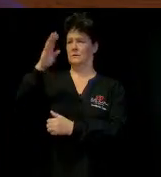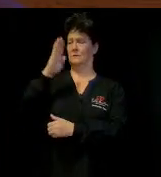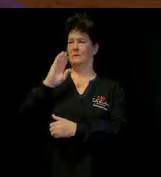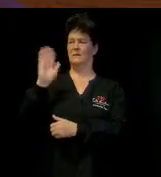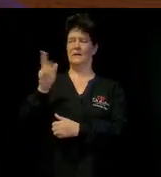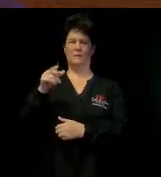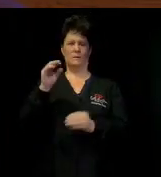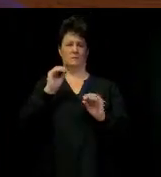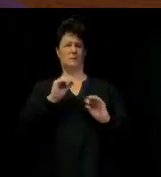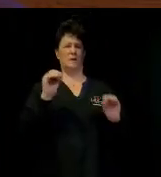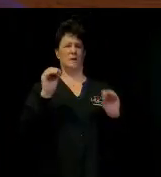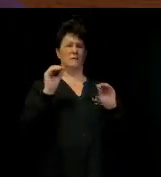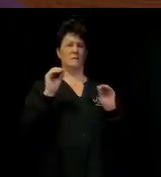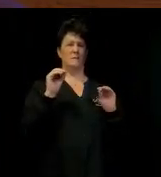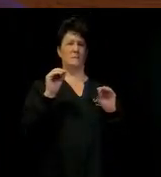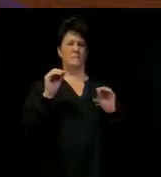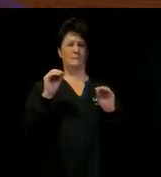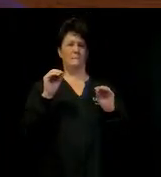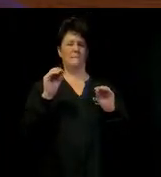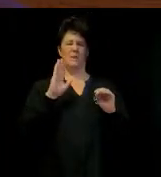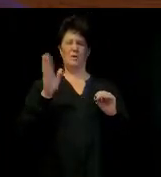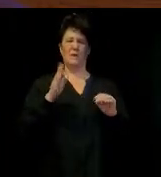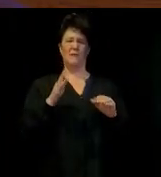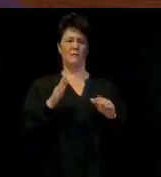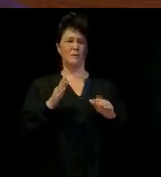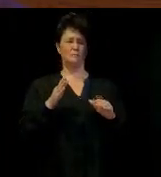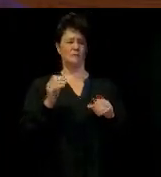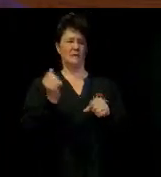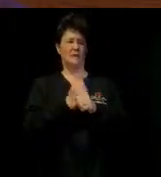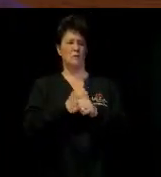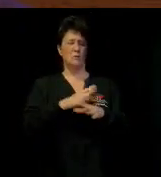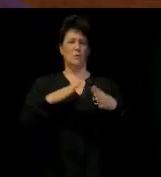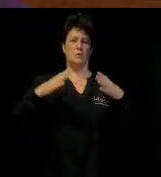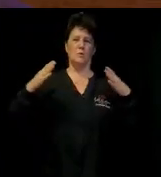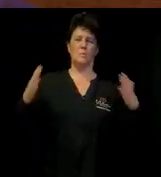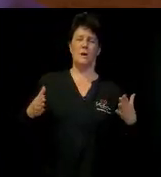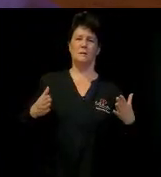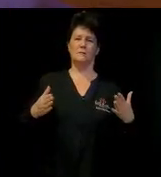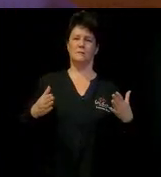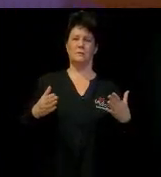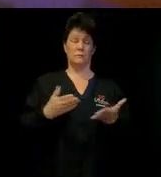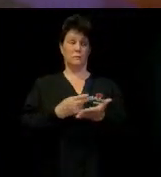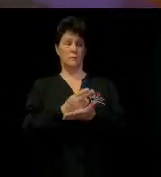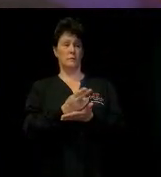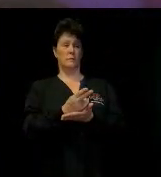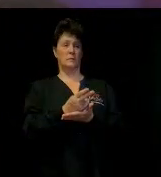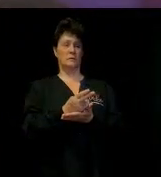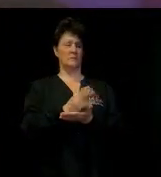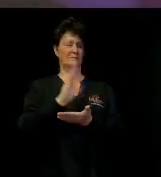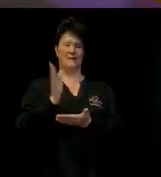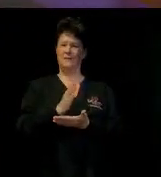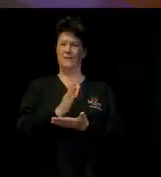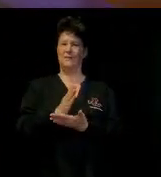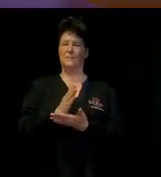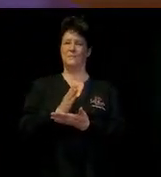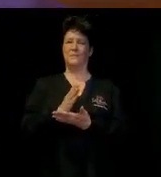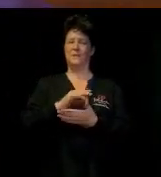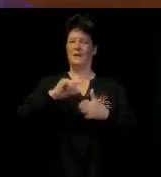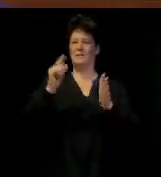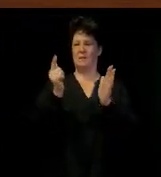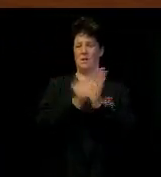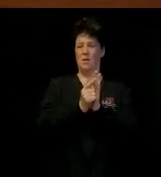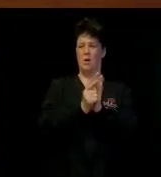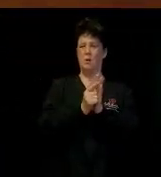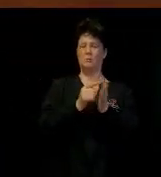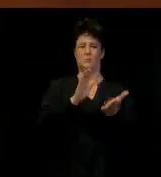people say beating a dead horse, but you're not, because you can never get too much of the reminded of the truths. See, because in law enforcement, when you train, it's